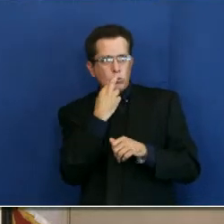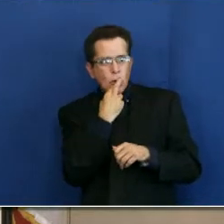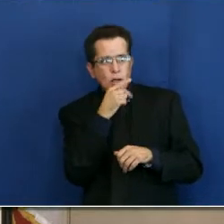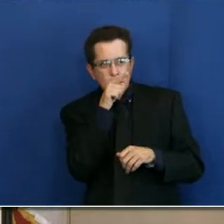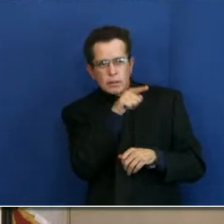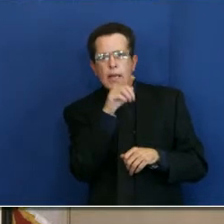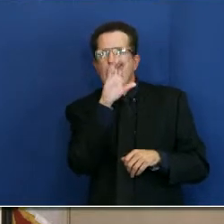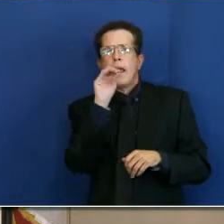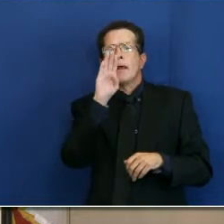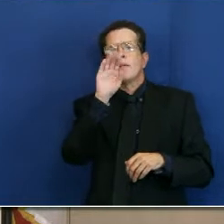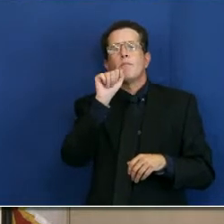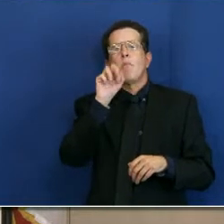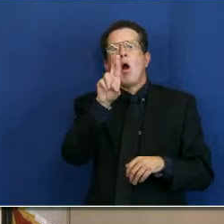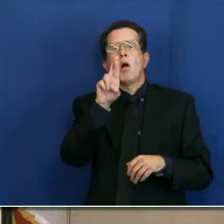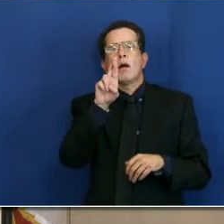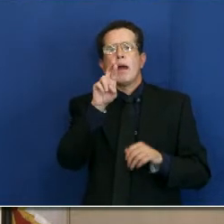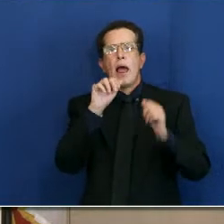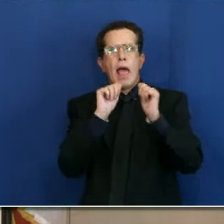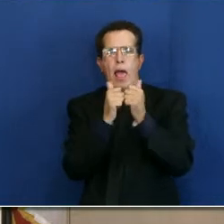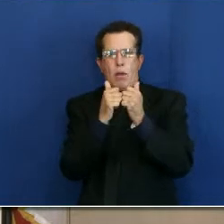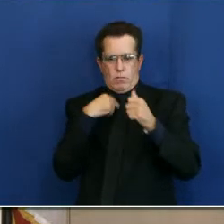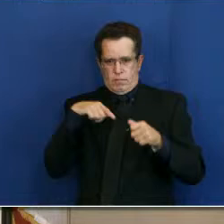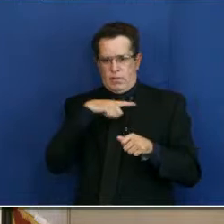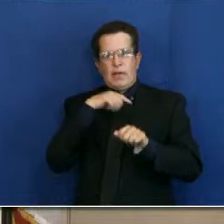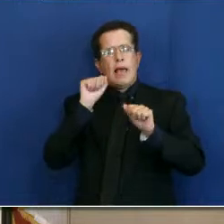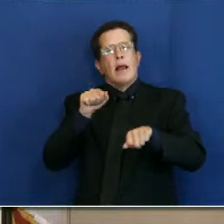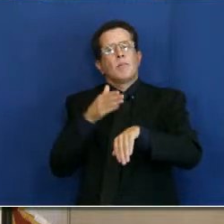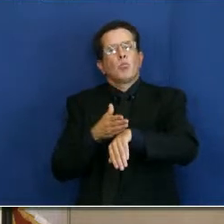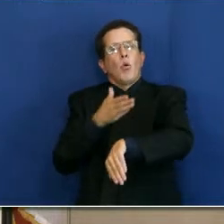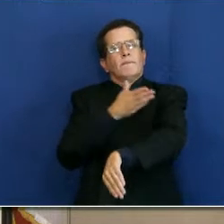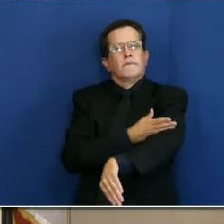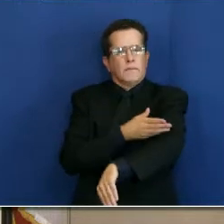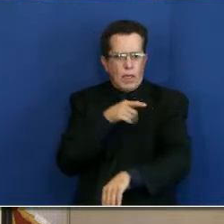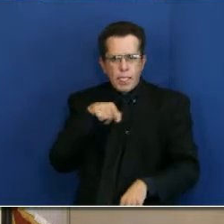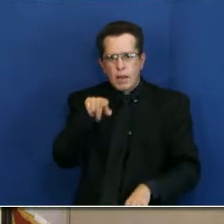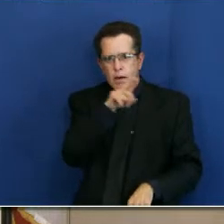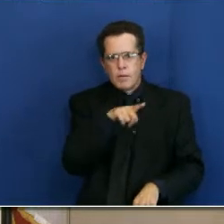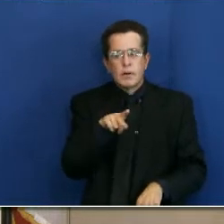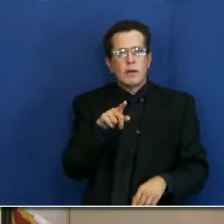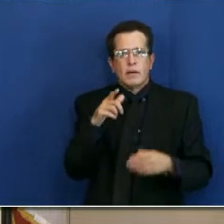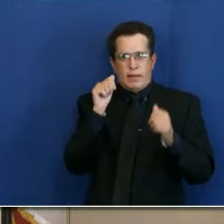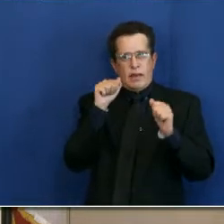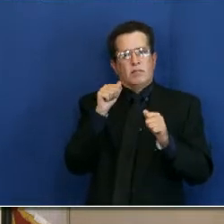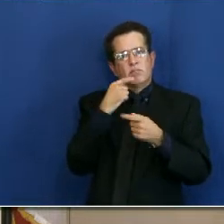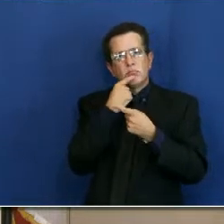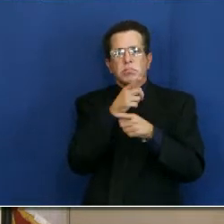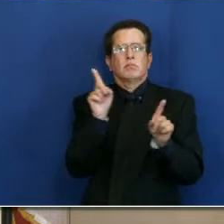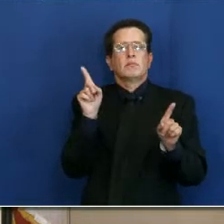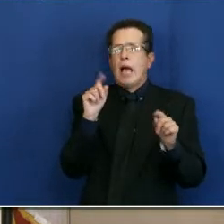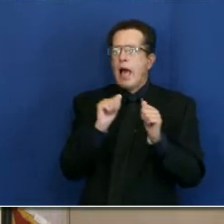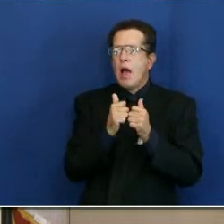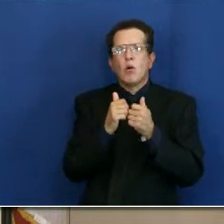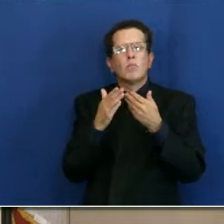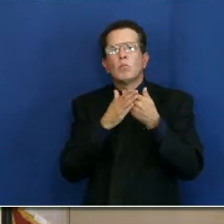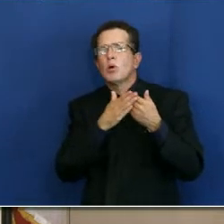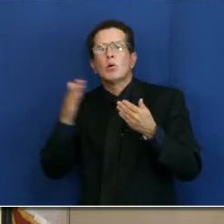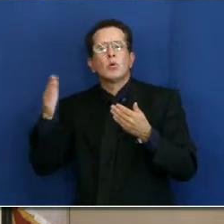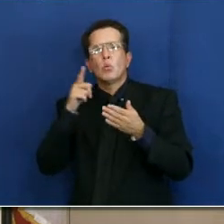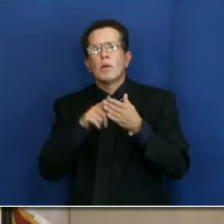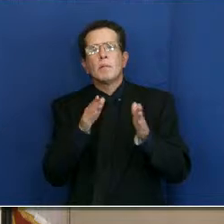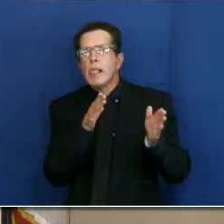bars be allowed to reopen indoors differently, kind of informed by what you've seen so far in these